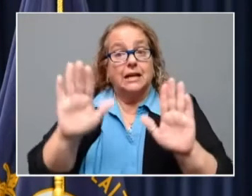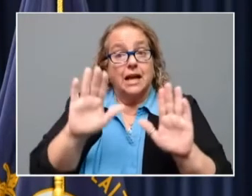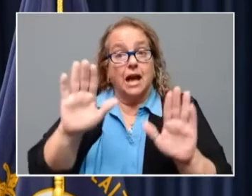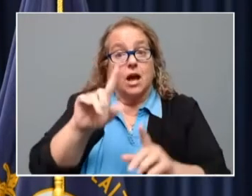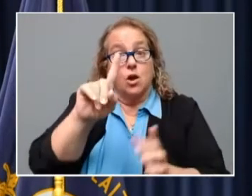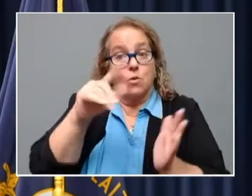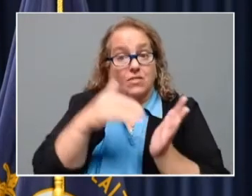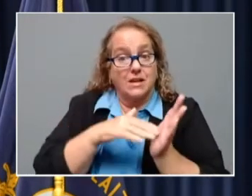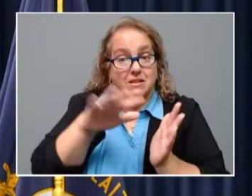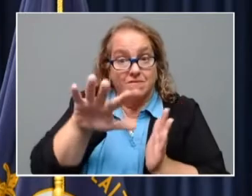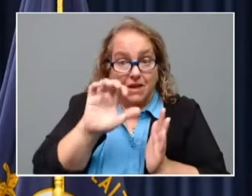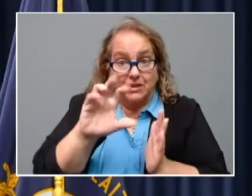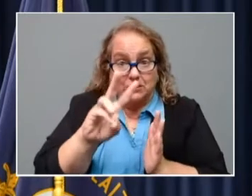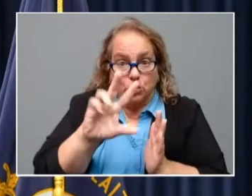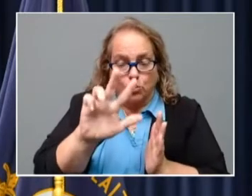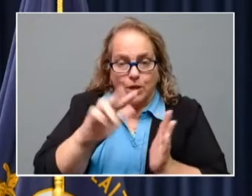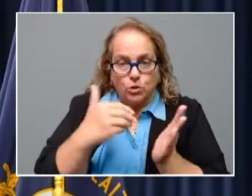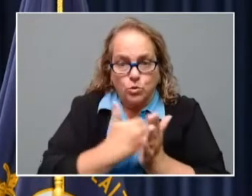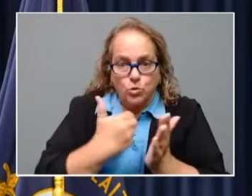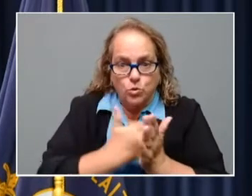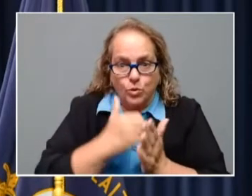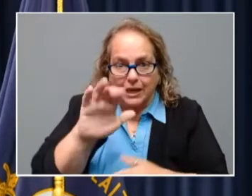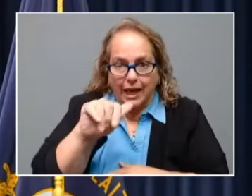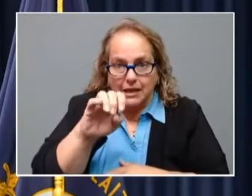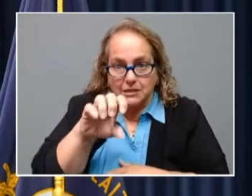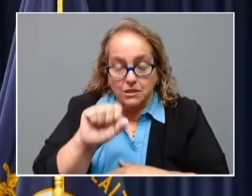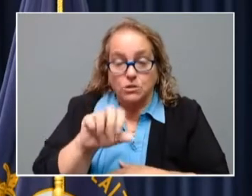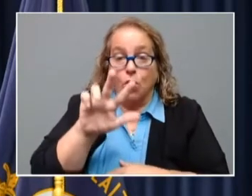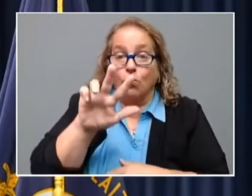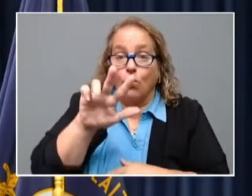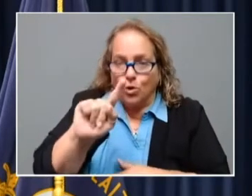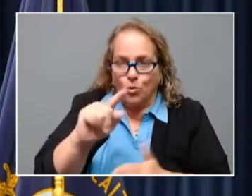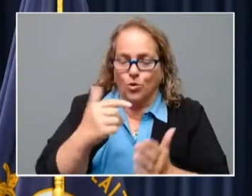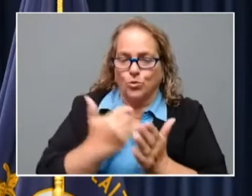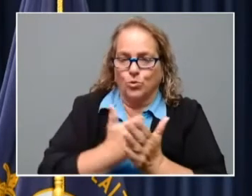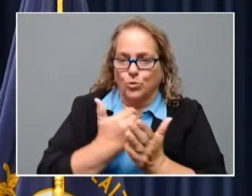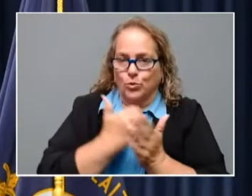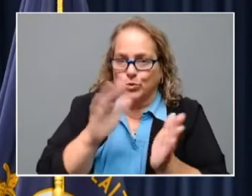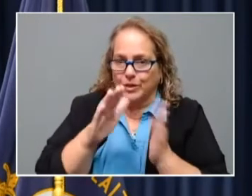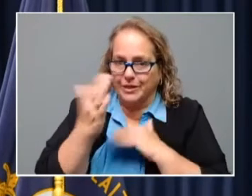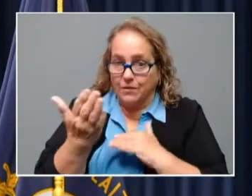1,563 new cases, 31 new deaths. Today,